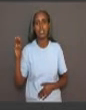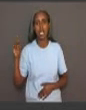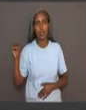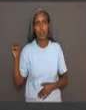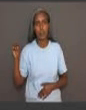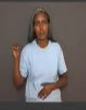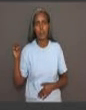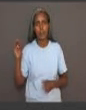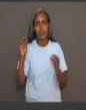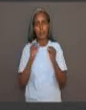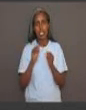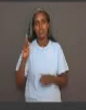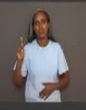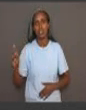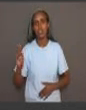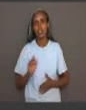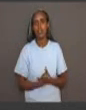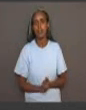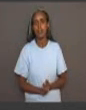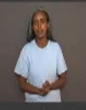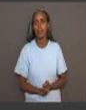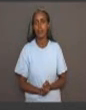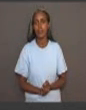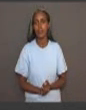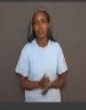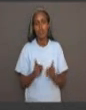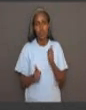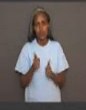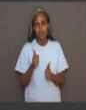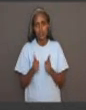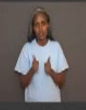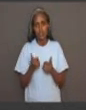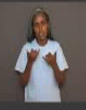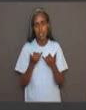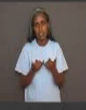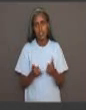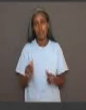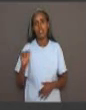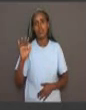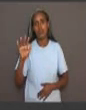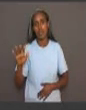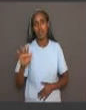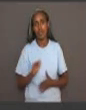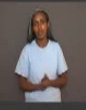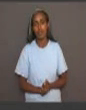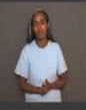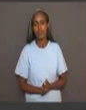6m plus 1, which is divisible by 5.